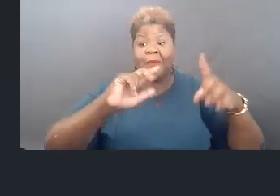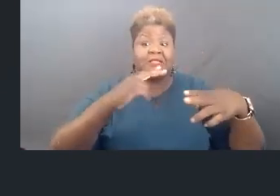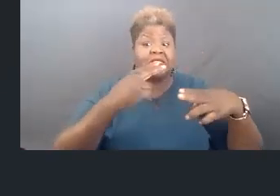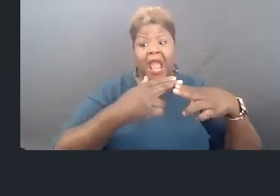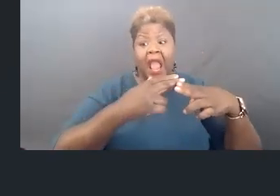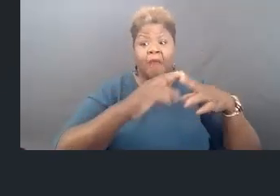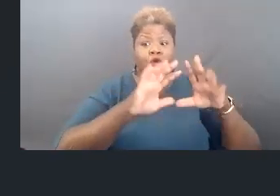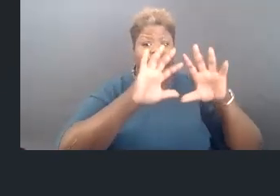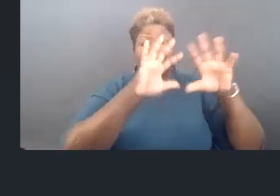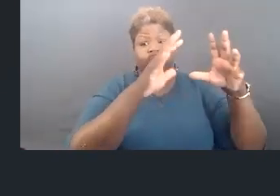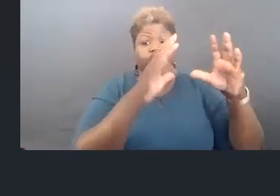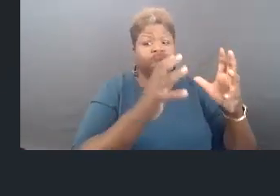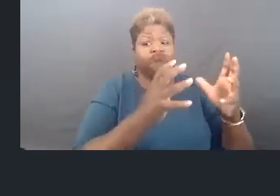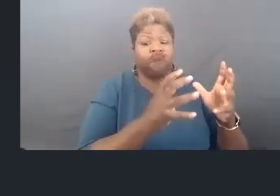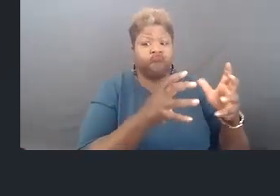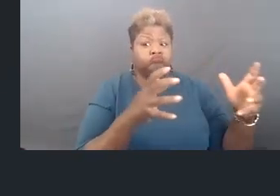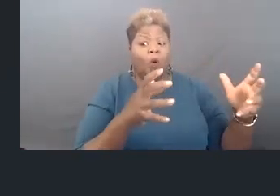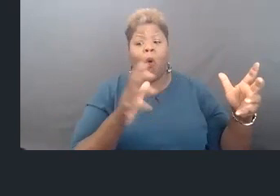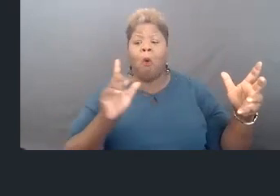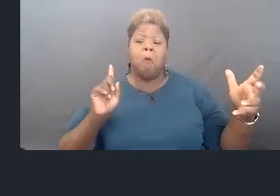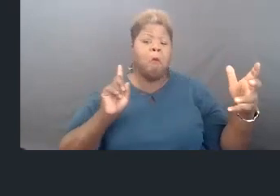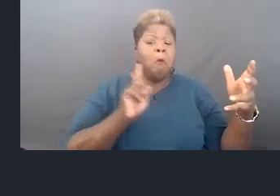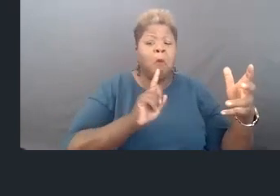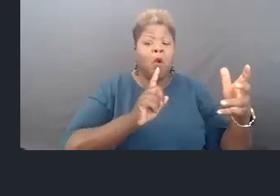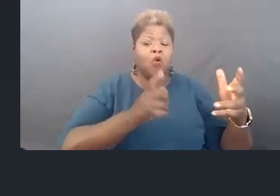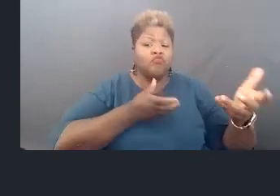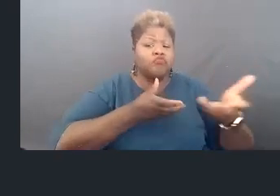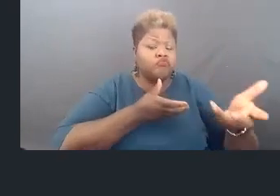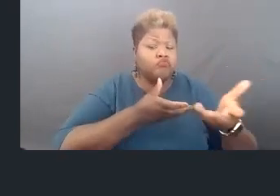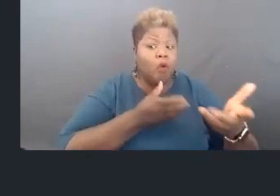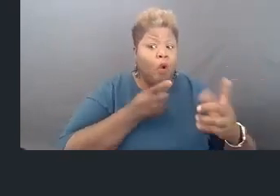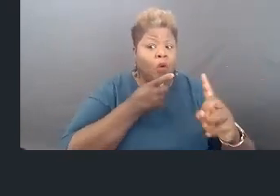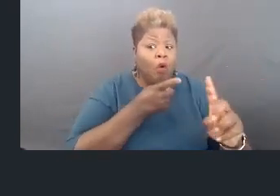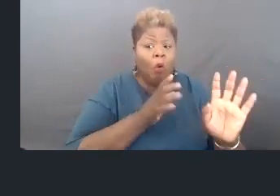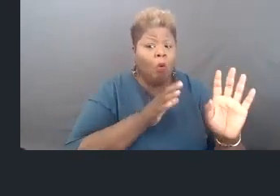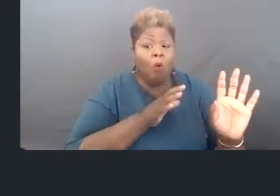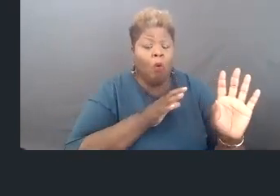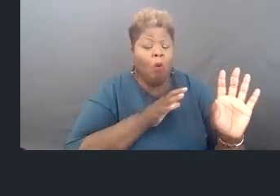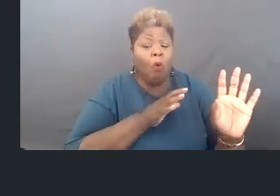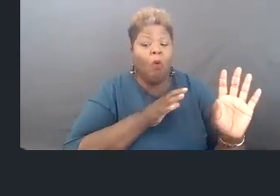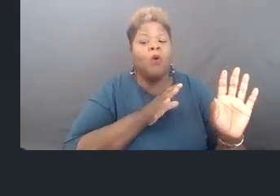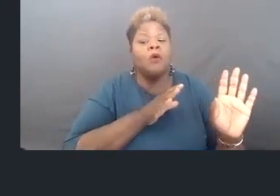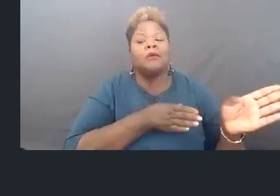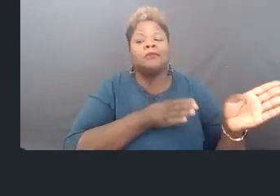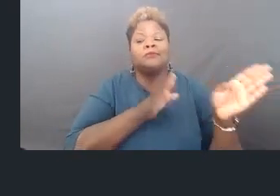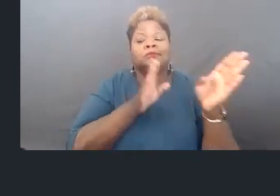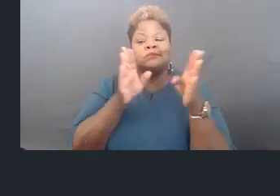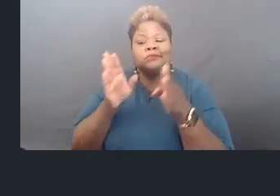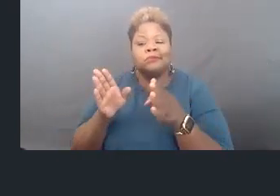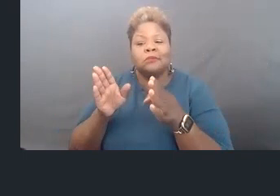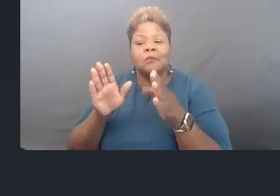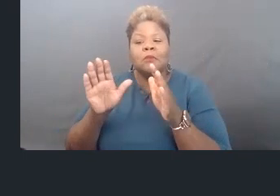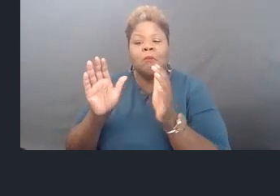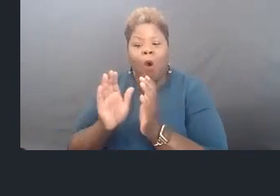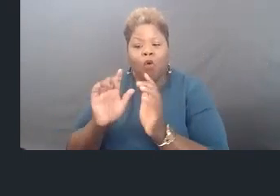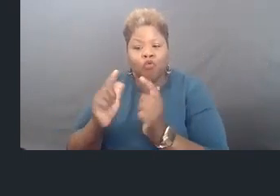followings to discuss and to advocate for her goal. She was basically using people with smaller groups of people